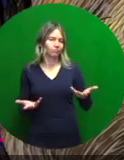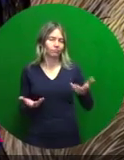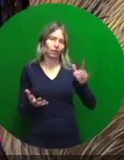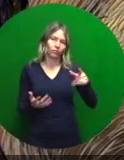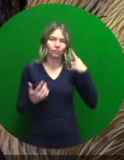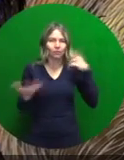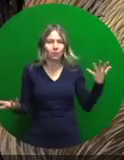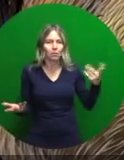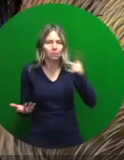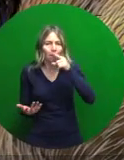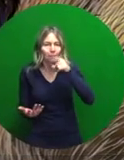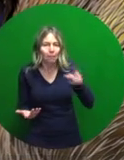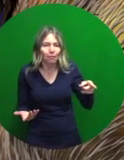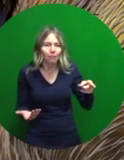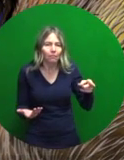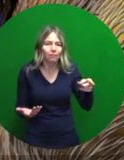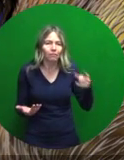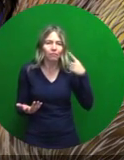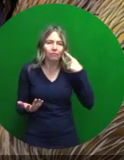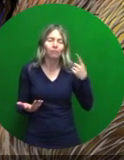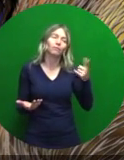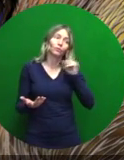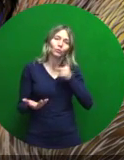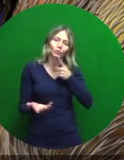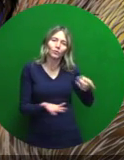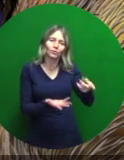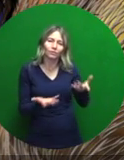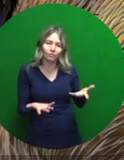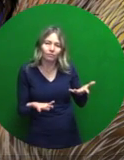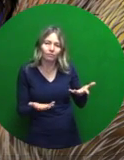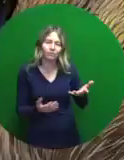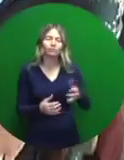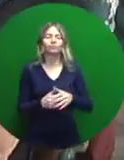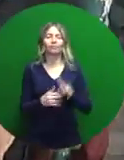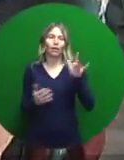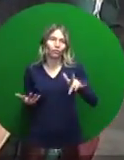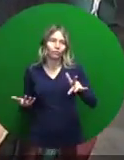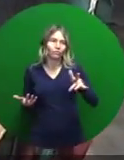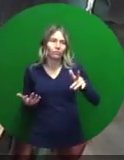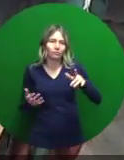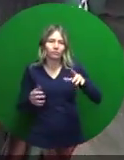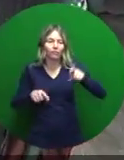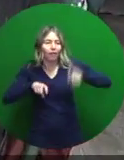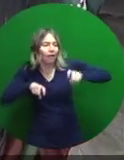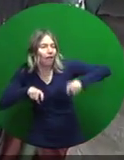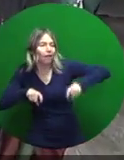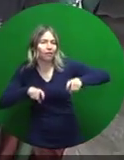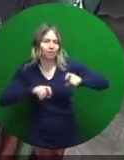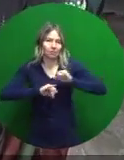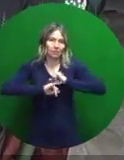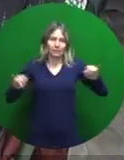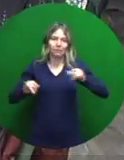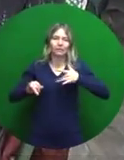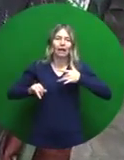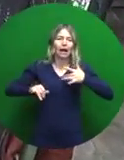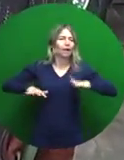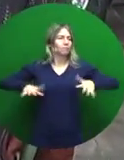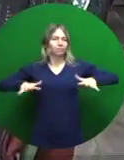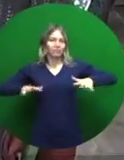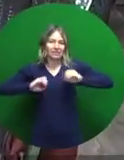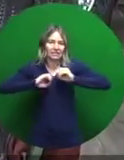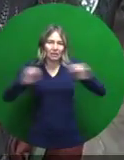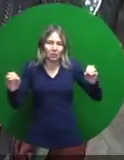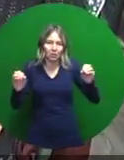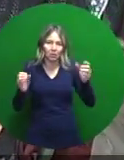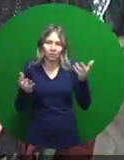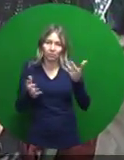was deaf. They couldn't even stomp their feet because there was nothing to vibrate on the floor or anywhere. Yeah. So the